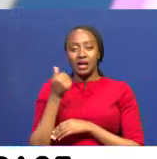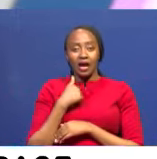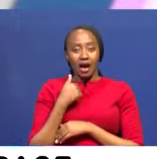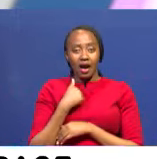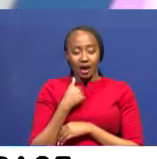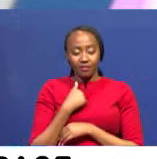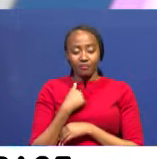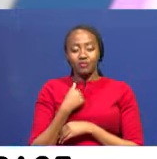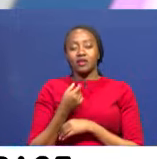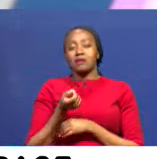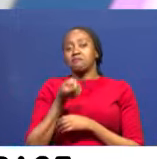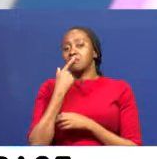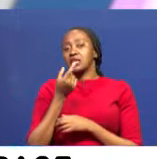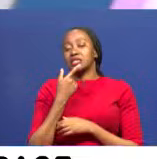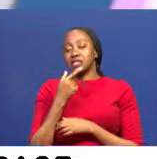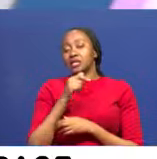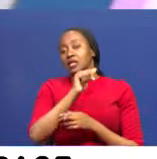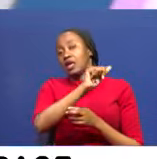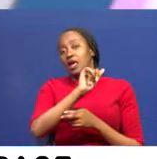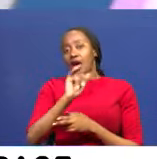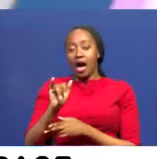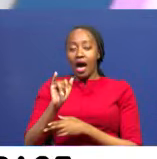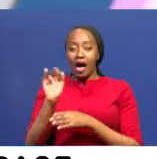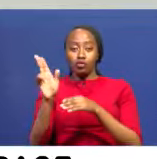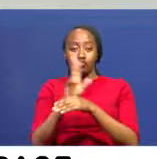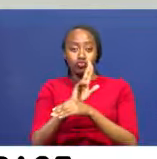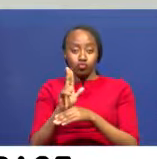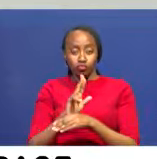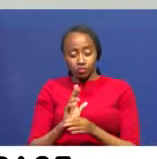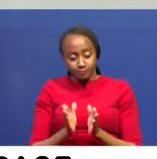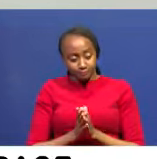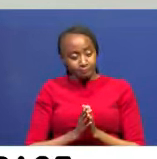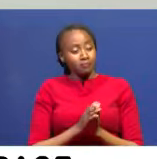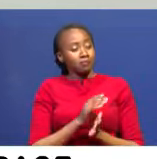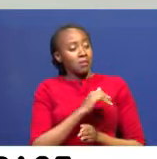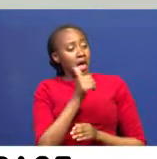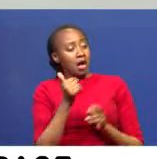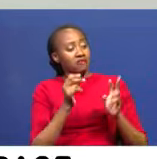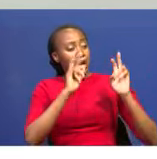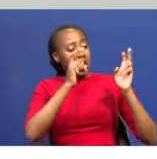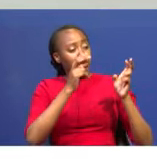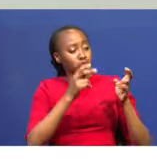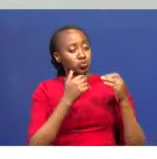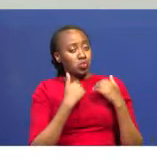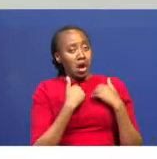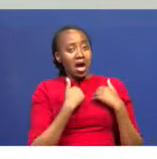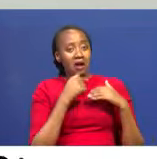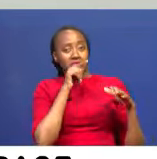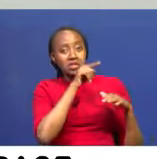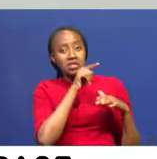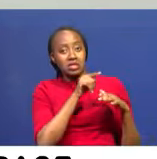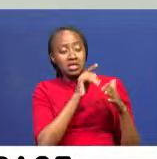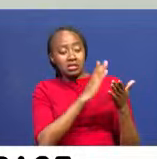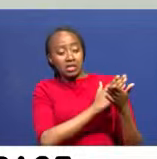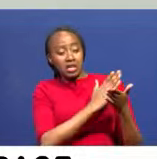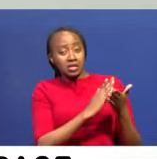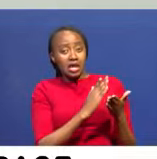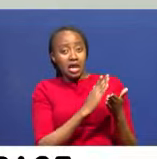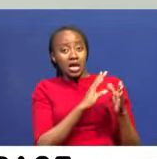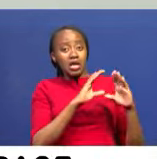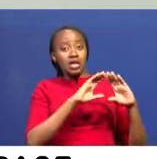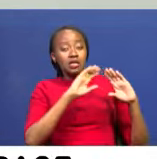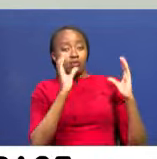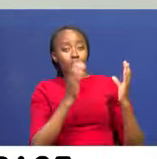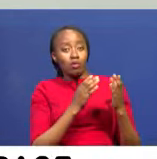of medicine in terms of AI use. Yeah. And of course, the other main issue that in this particular sector we face as a country as a whole,